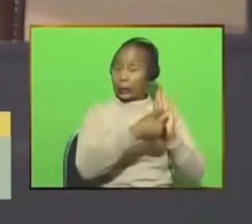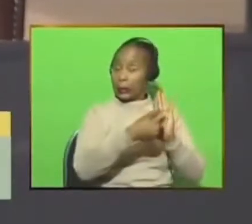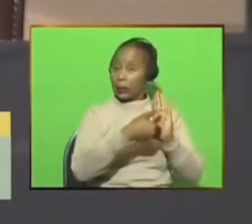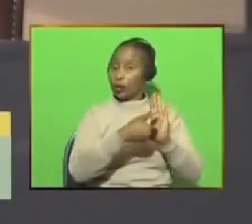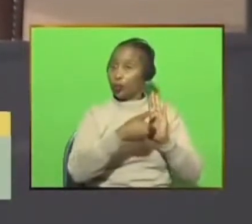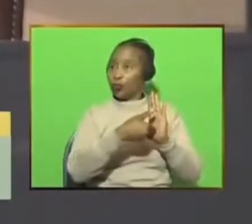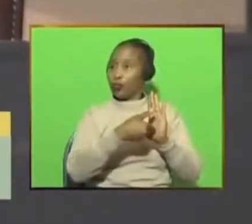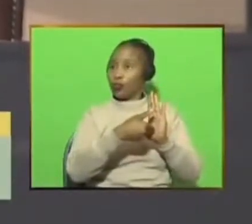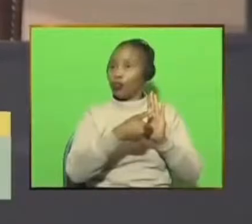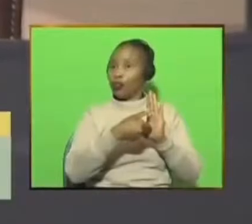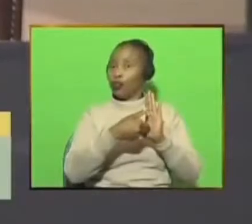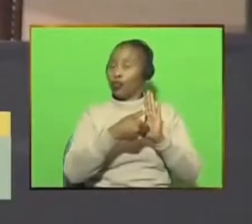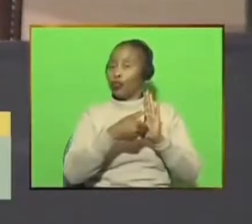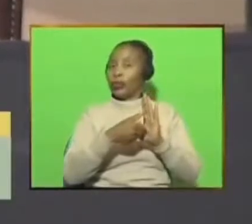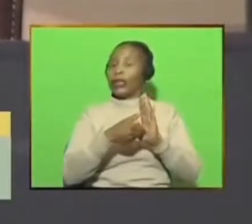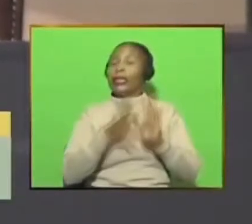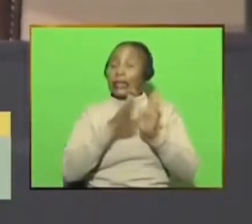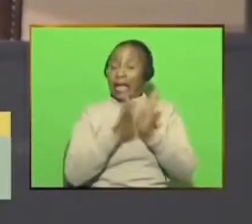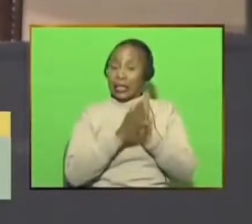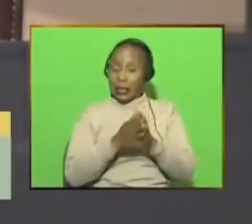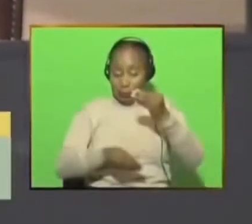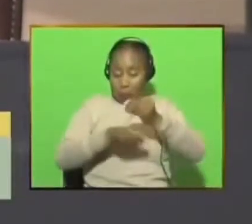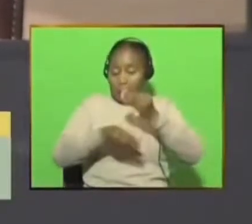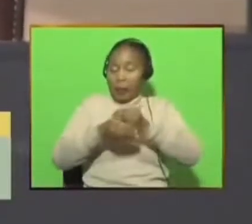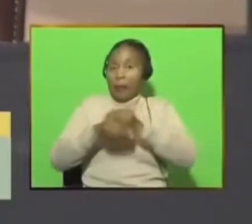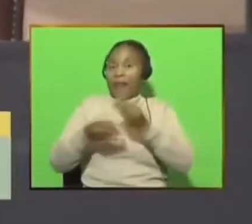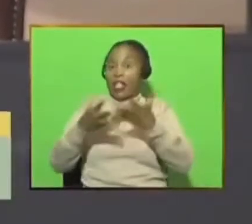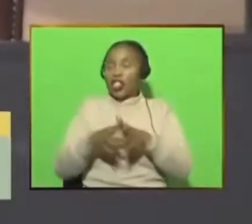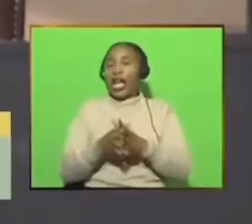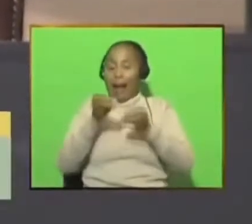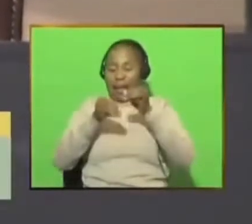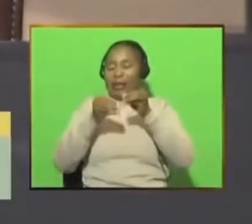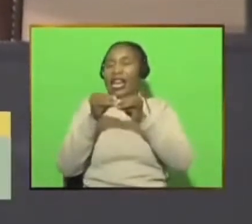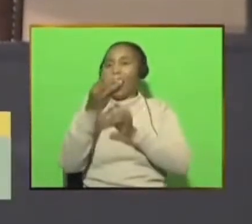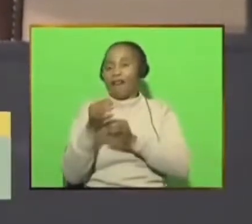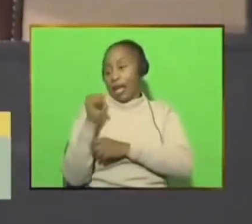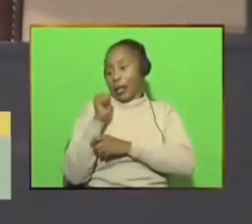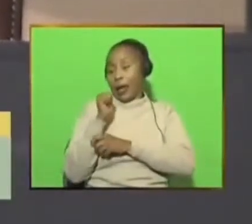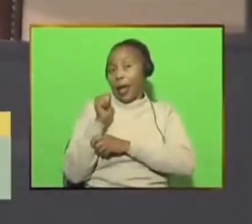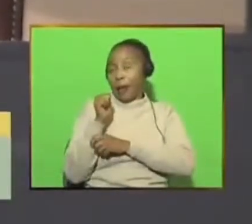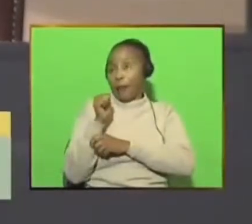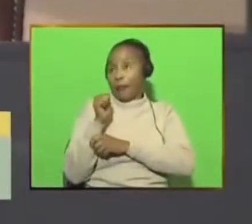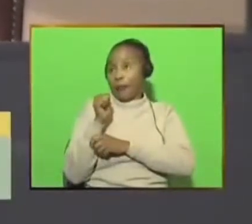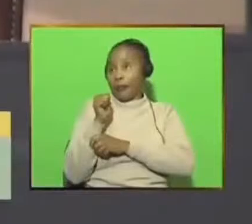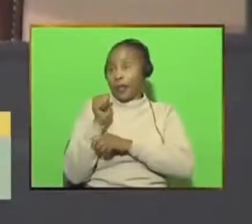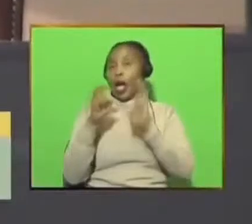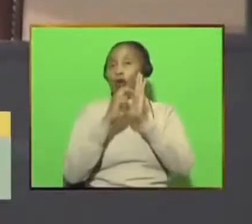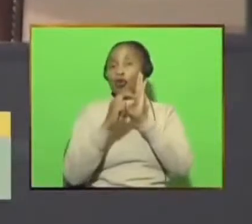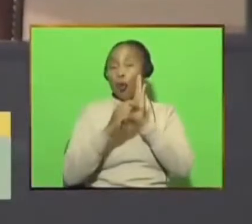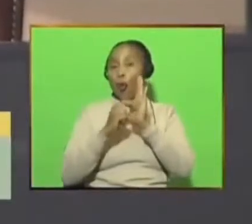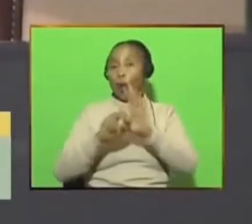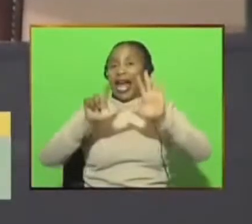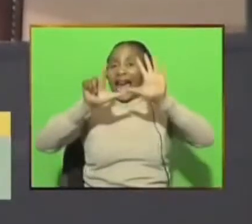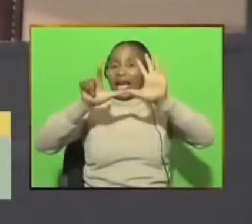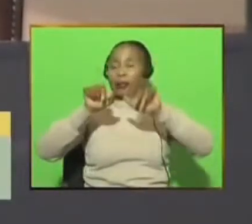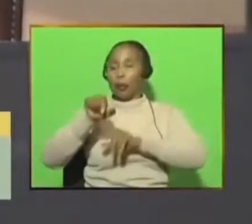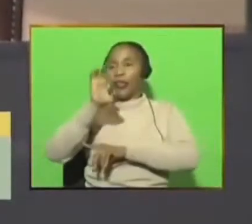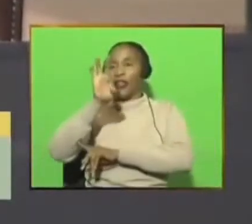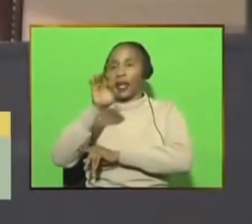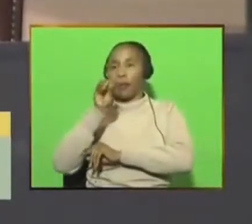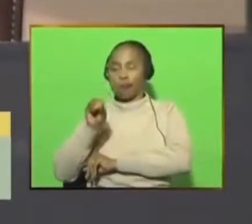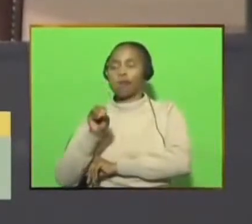it even comes from wrong people. Chief Justice Okay, honorable members. From